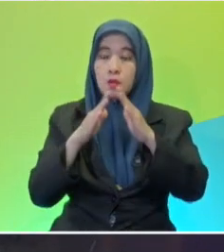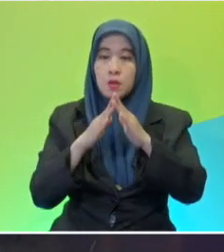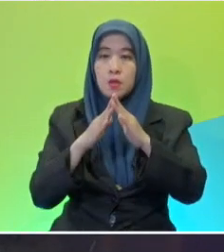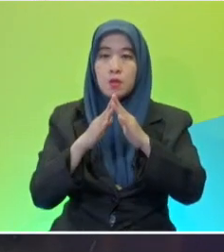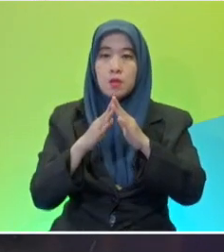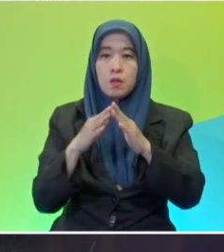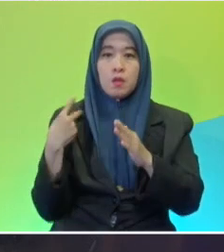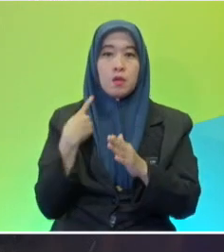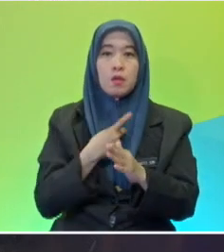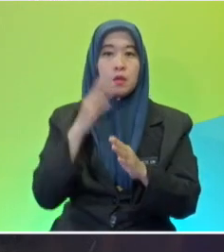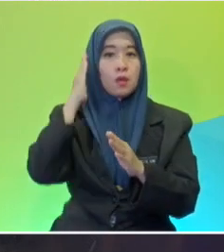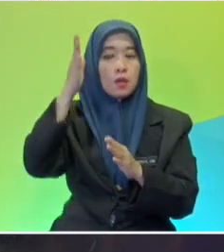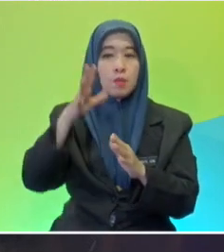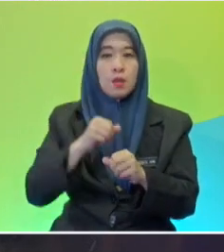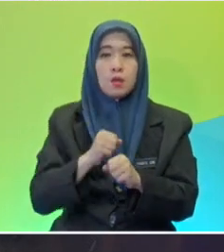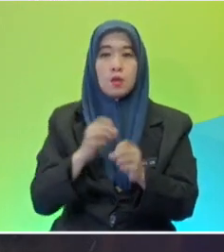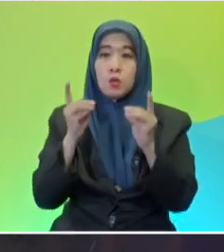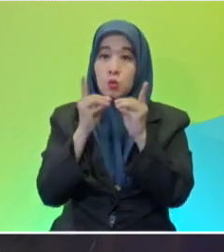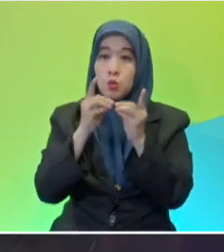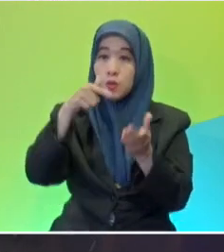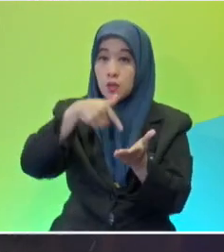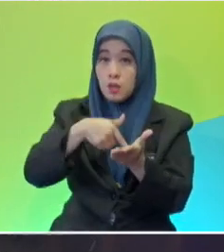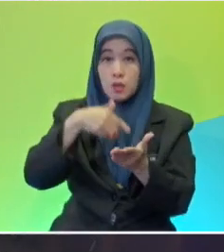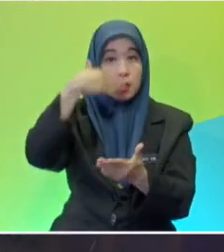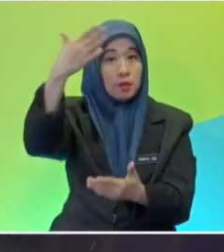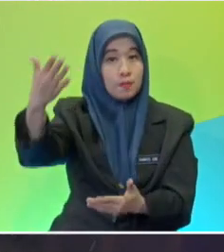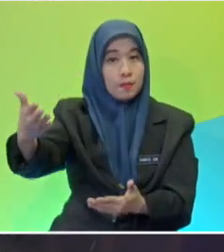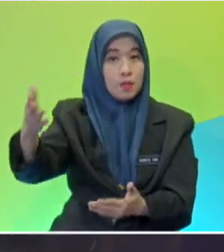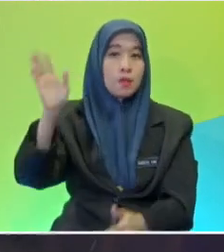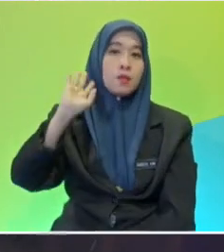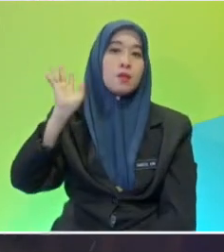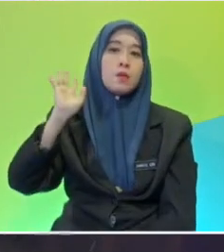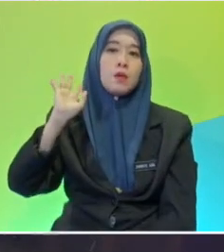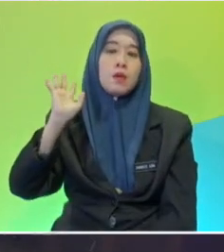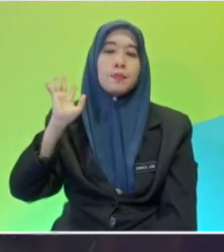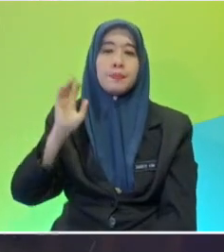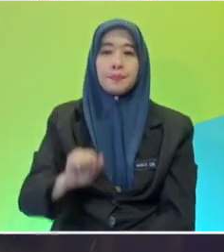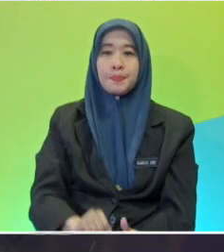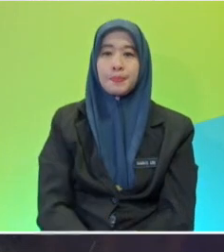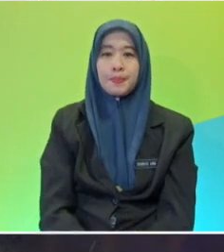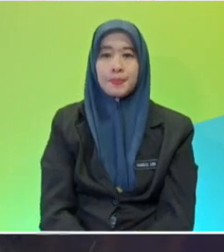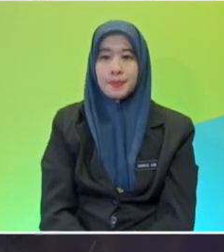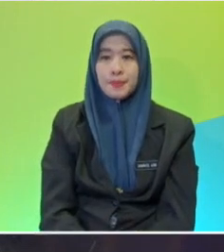beneficial to all of you. And we'll see you in our next show. Till then, take care and bye. Bye.